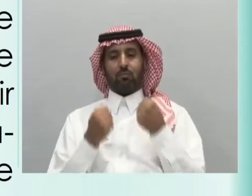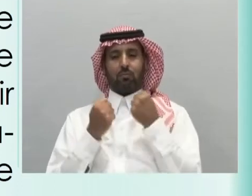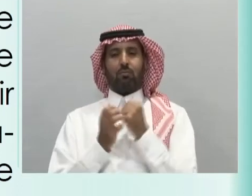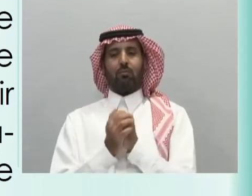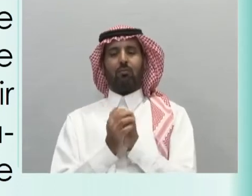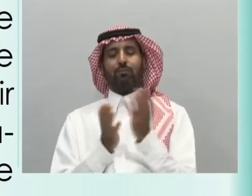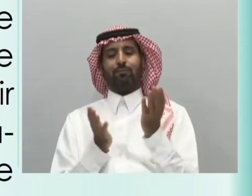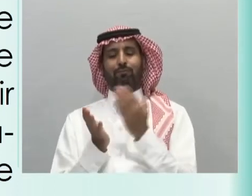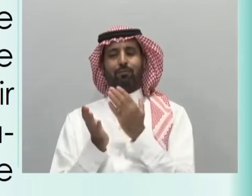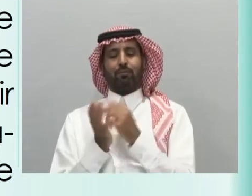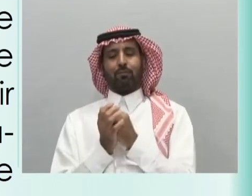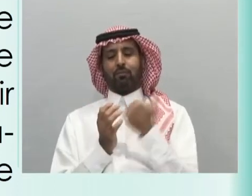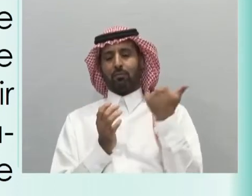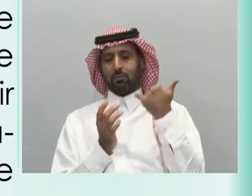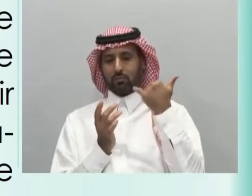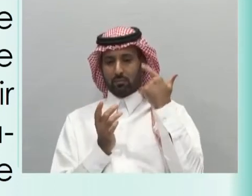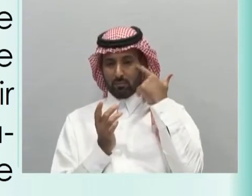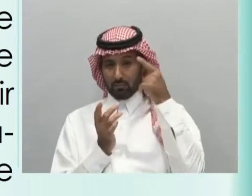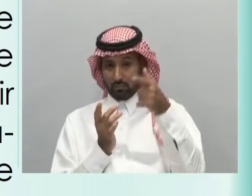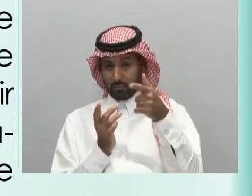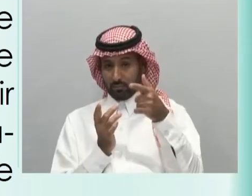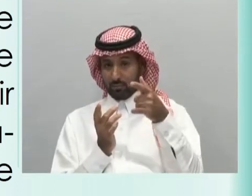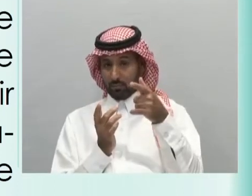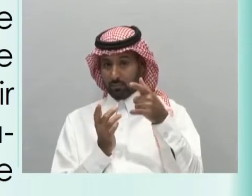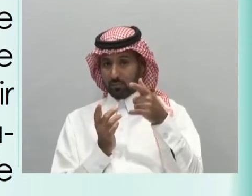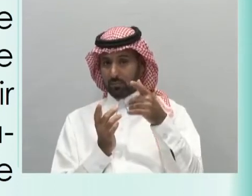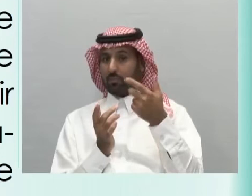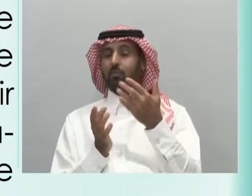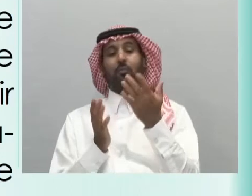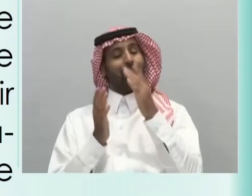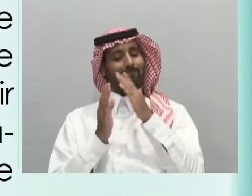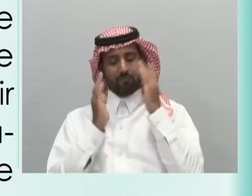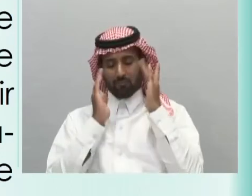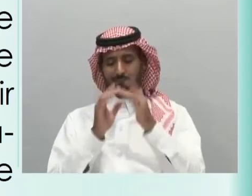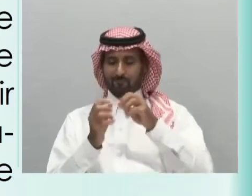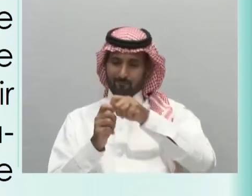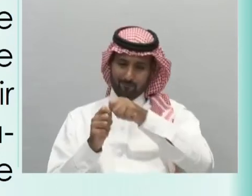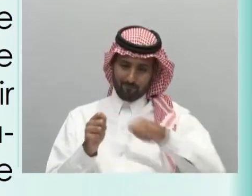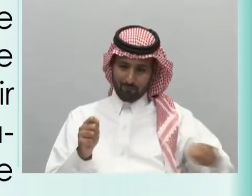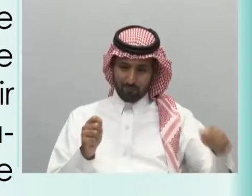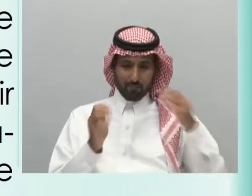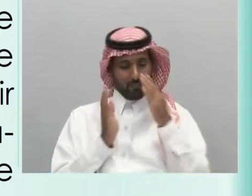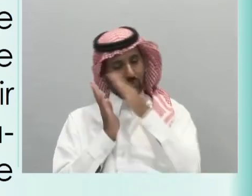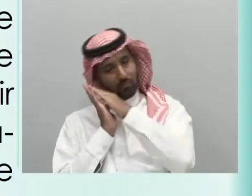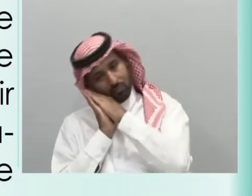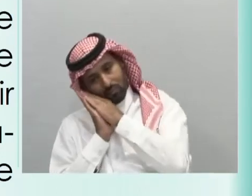Okay, so the most important thing is the sleeping bags, warm sleeping bags, and you